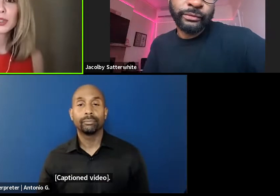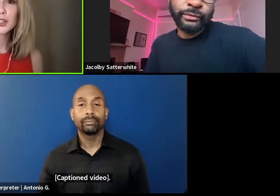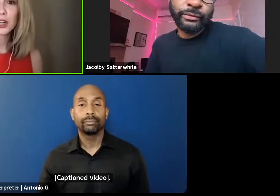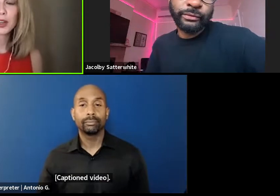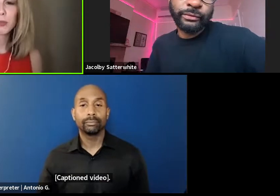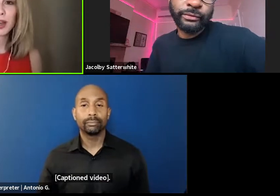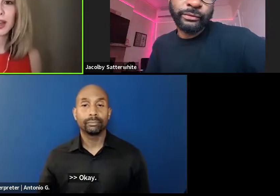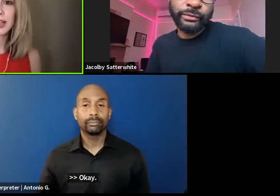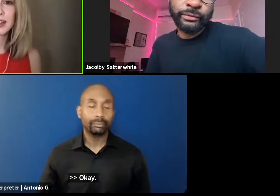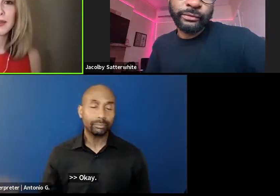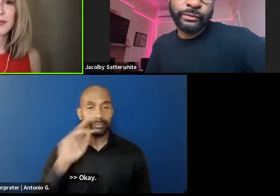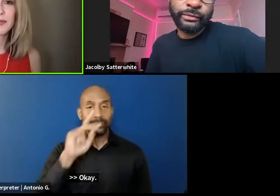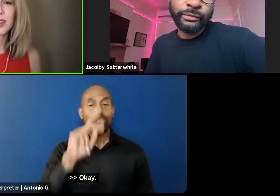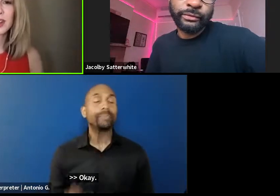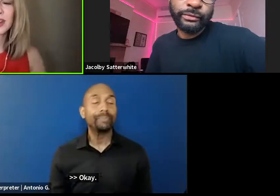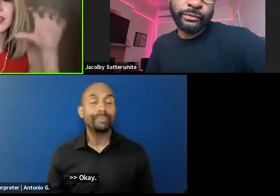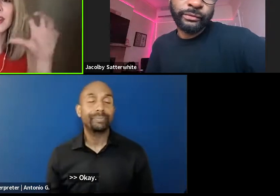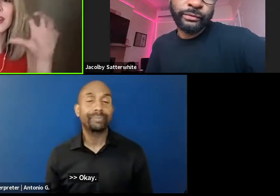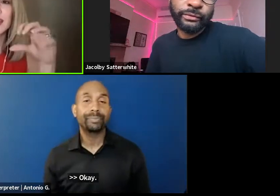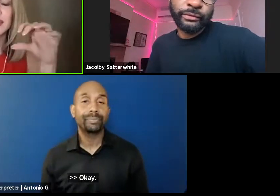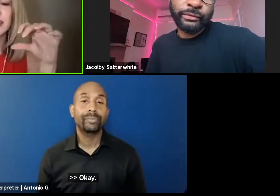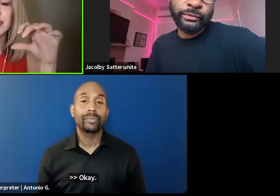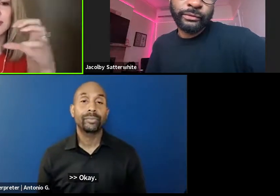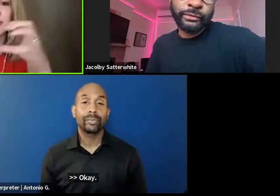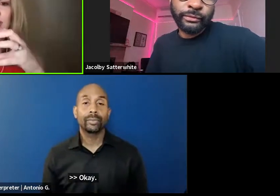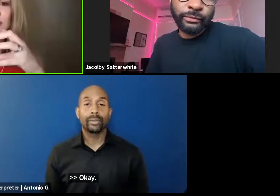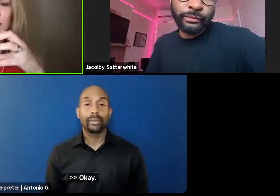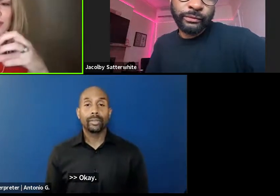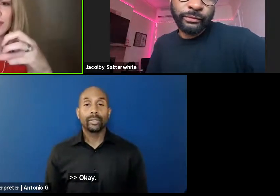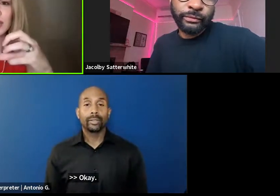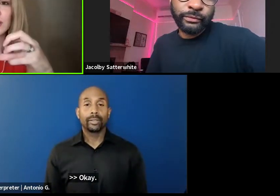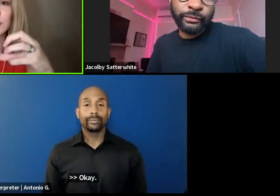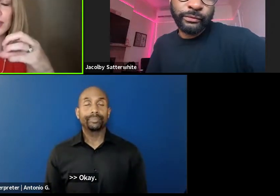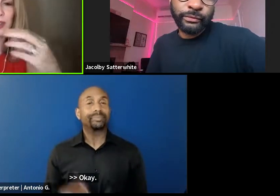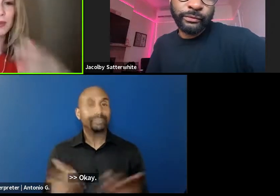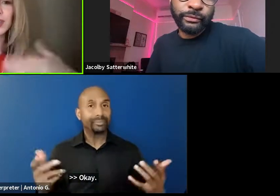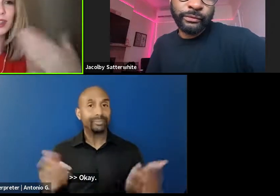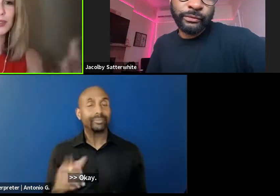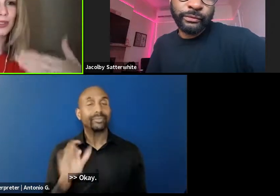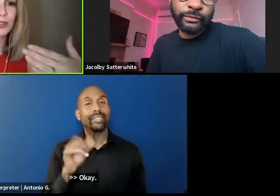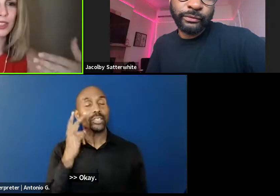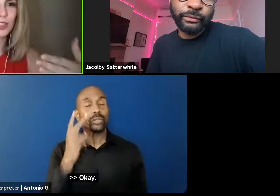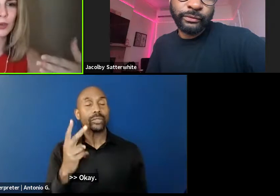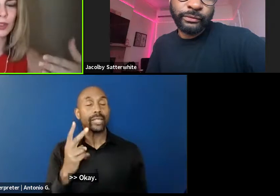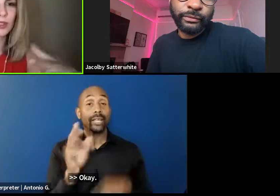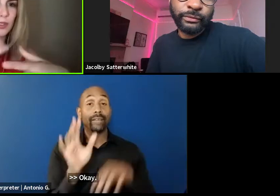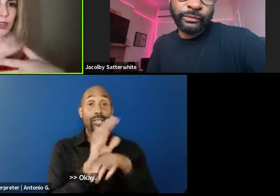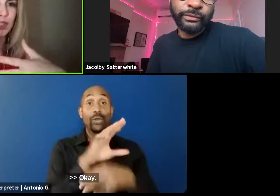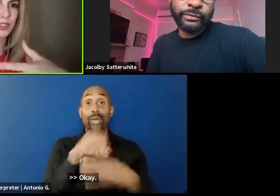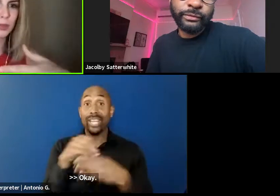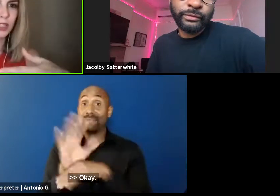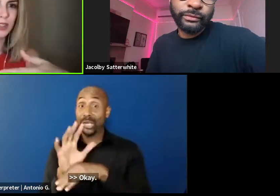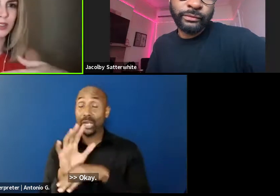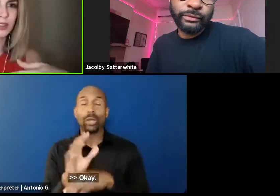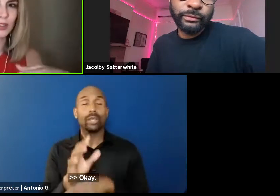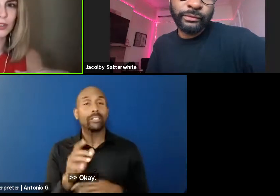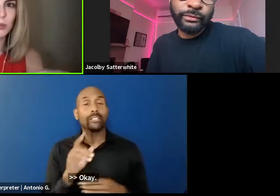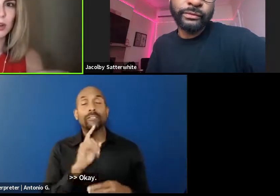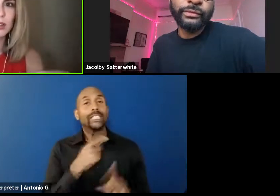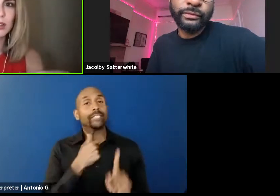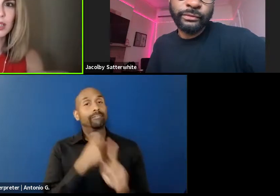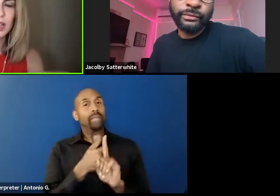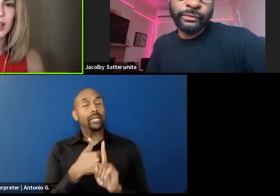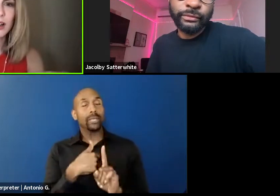I was really struck by the kind of like nesting of videos within videos, which is something that you've used in your work sort of since the beginning, since